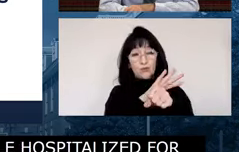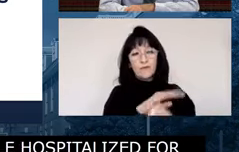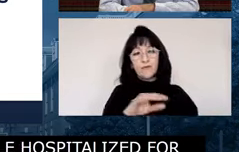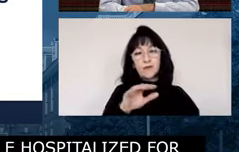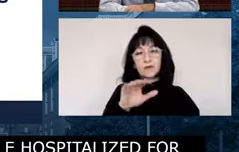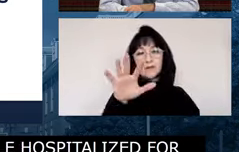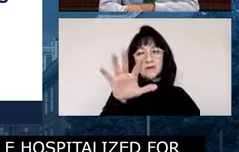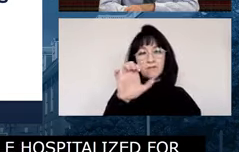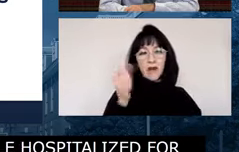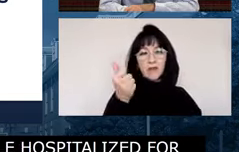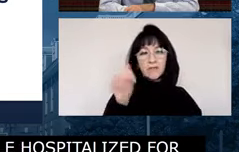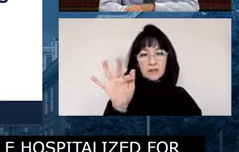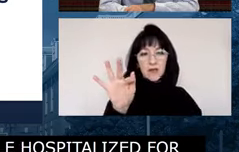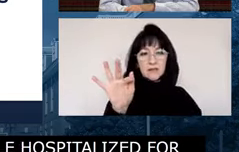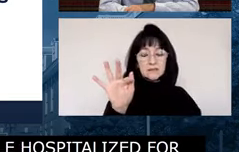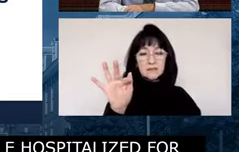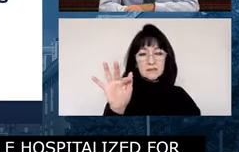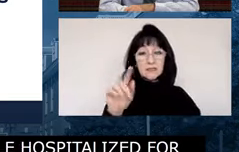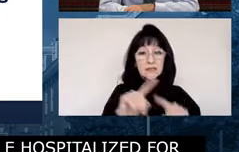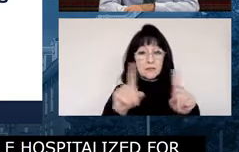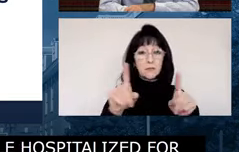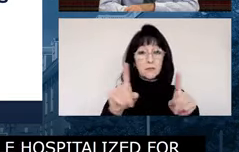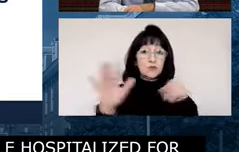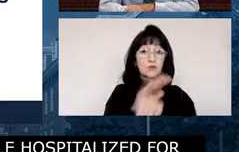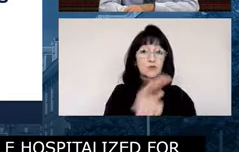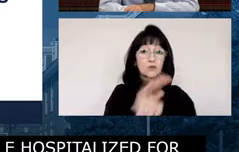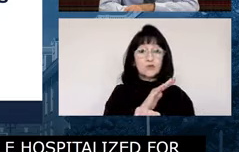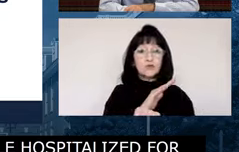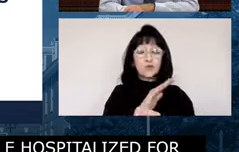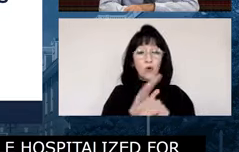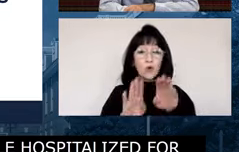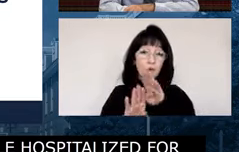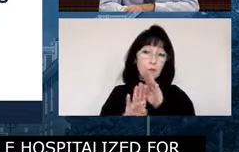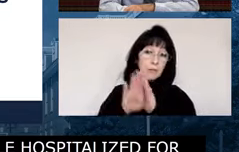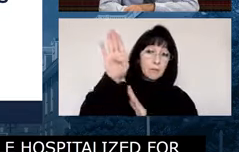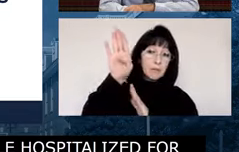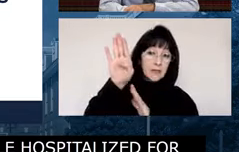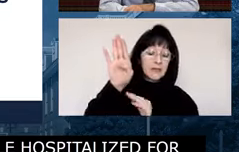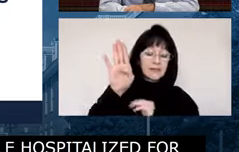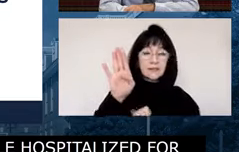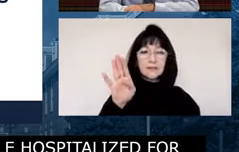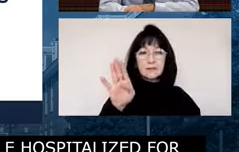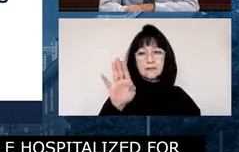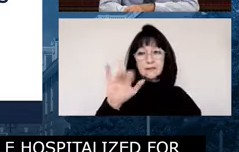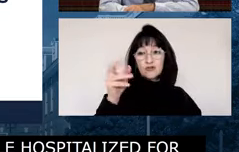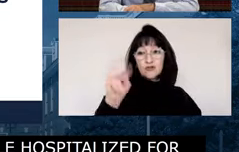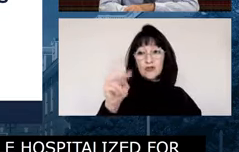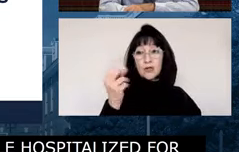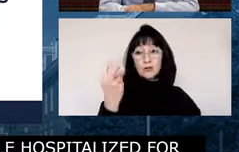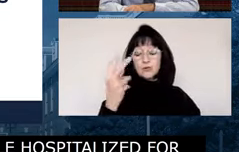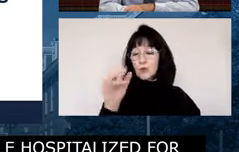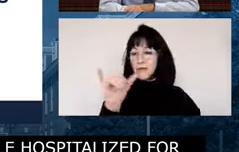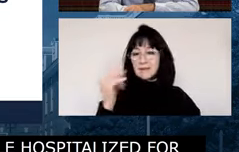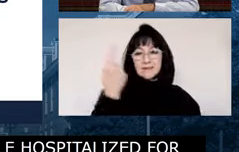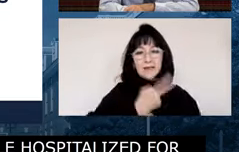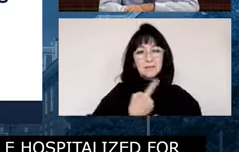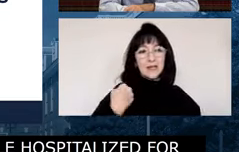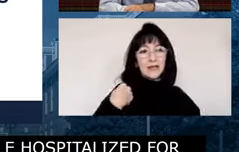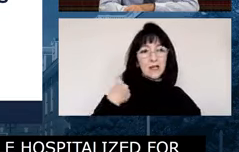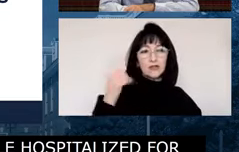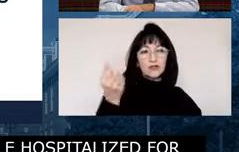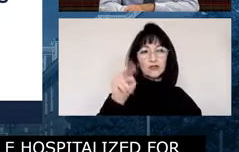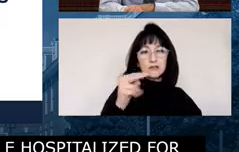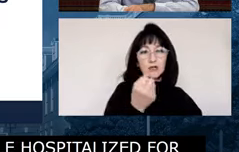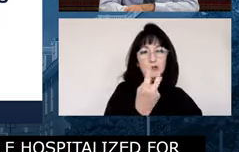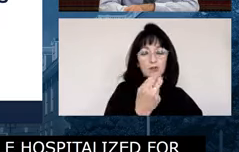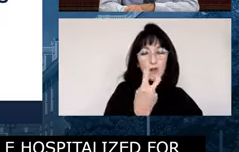total peak on January 12th, the same day as our peak last year, was 759. So we're down from